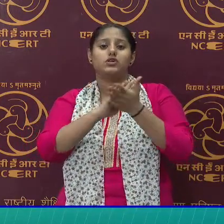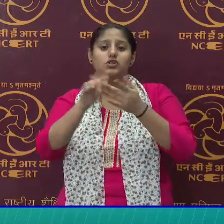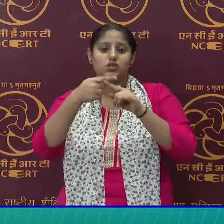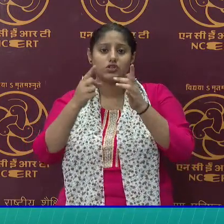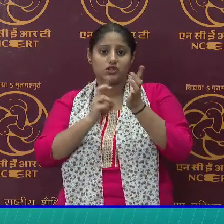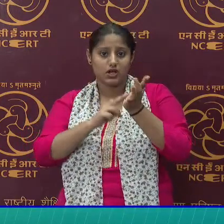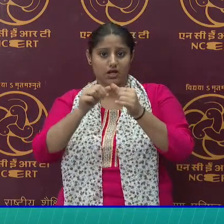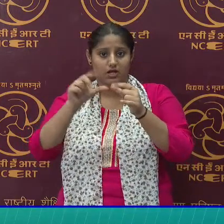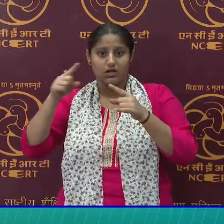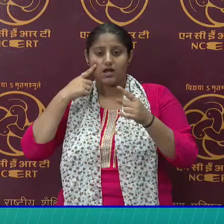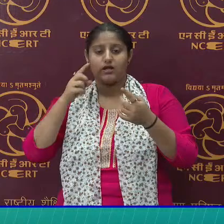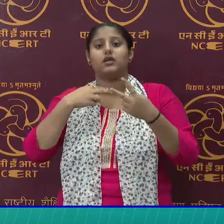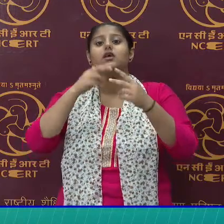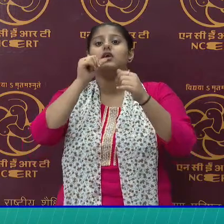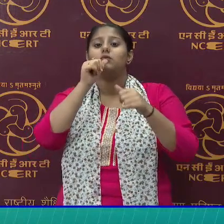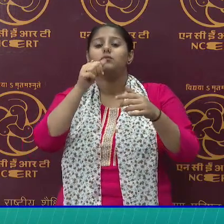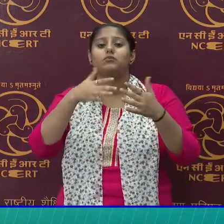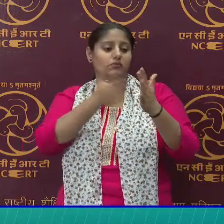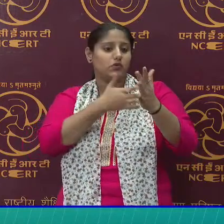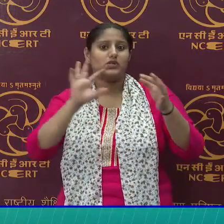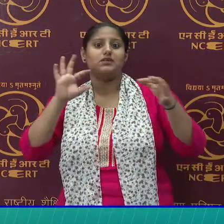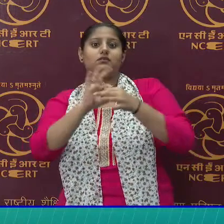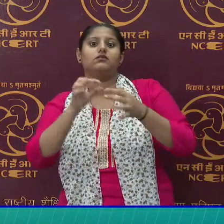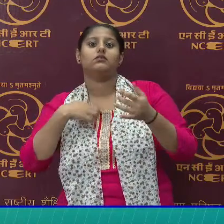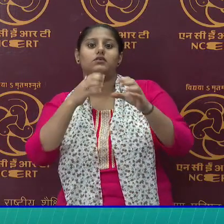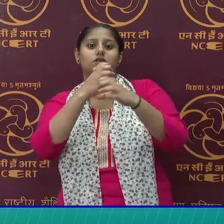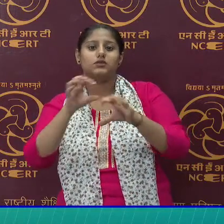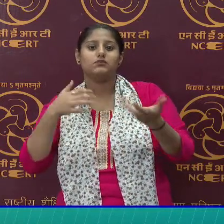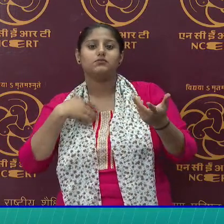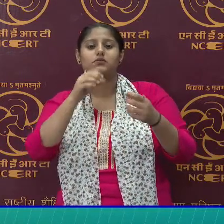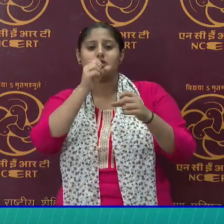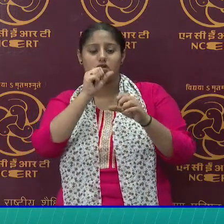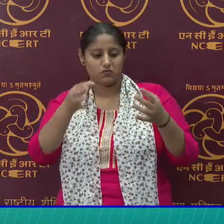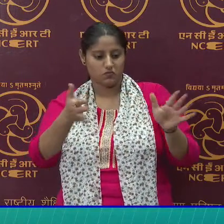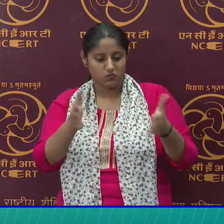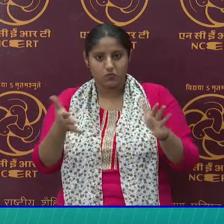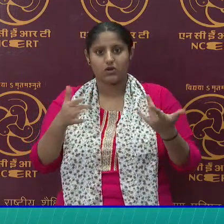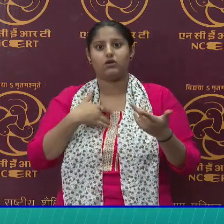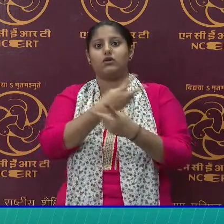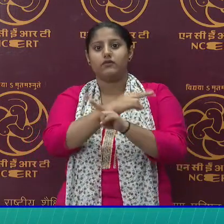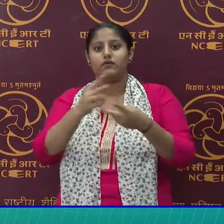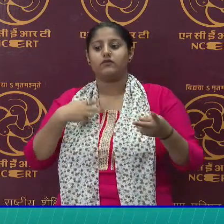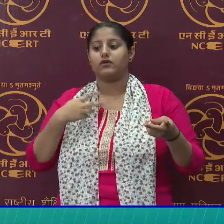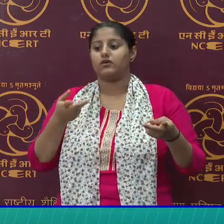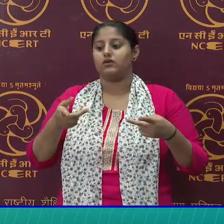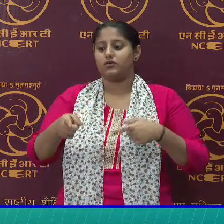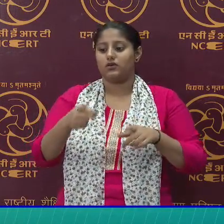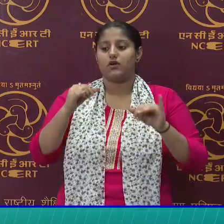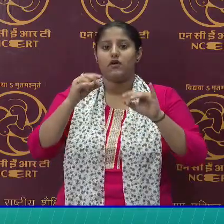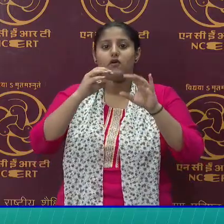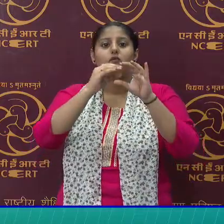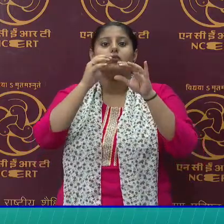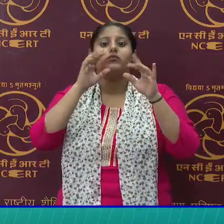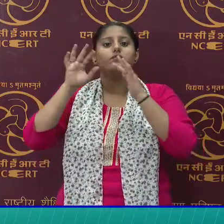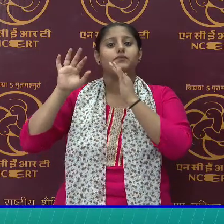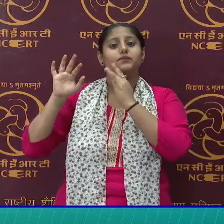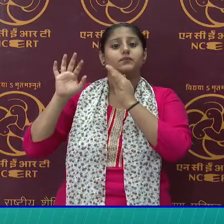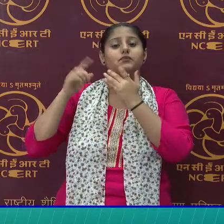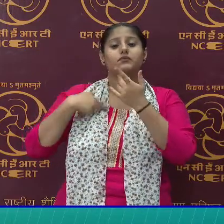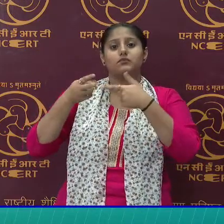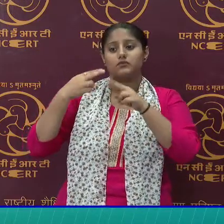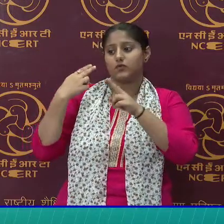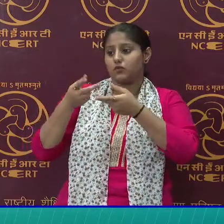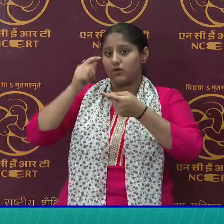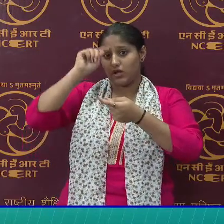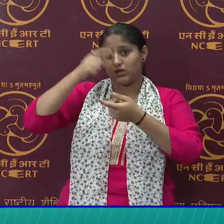So SANTOOR is a musical instrument. It cannot be, the flute, for instance, is an English word, it can be translated,